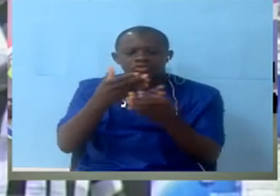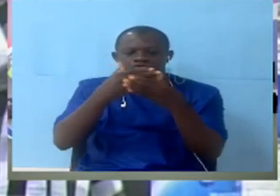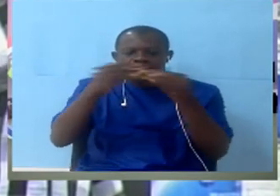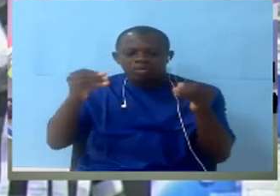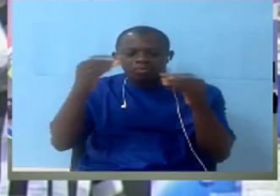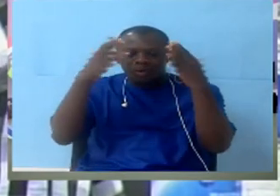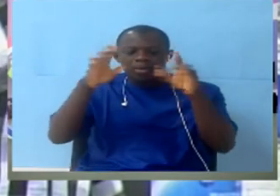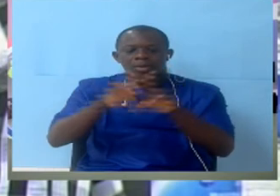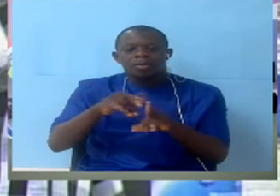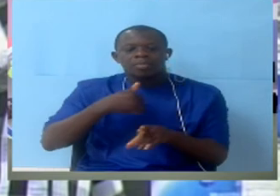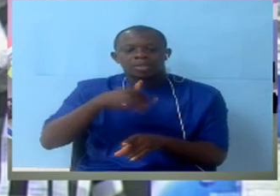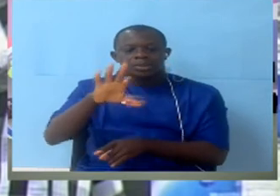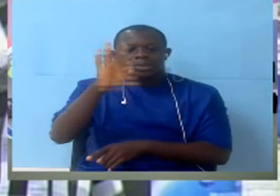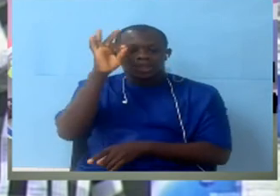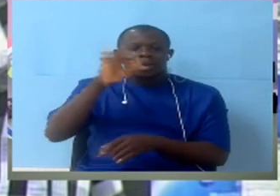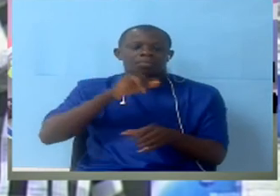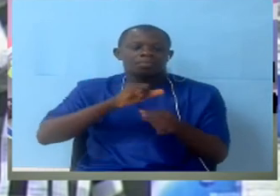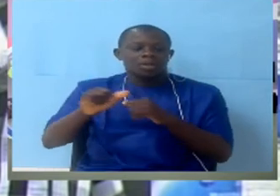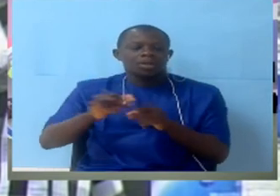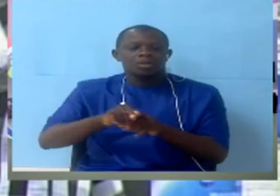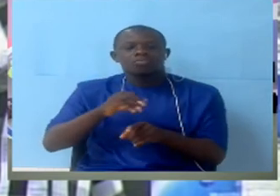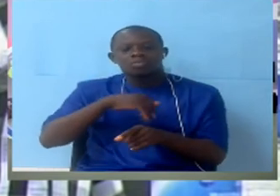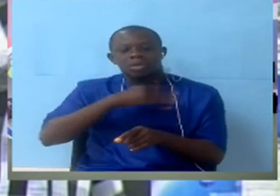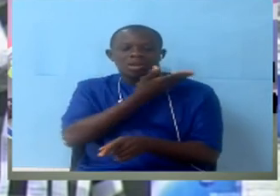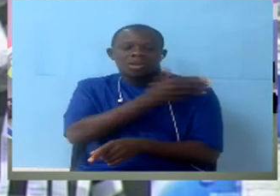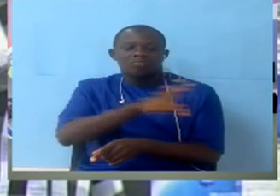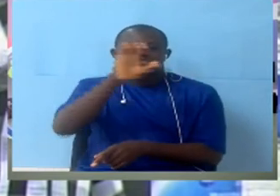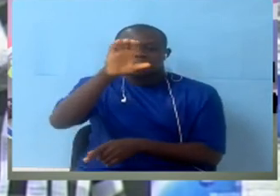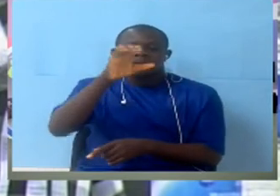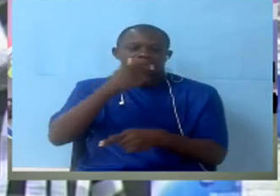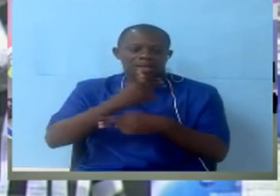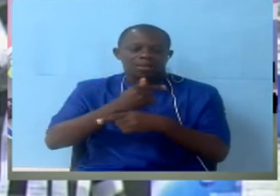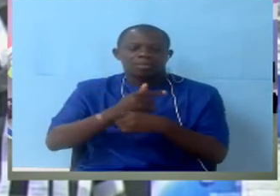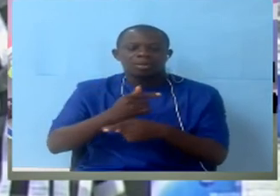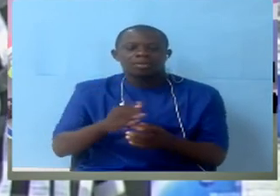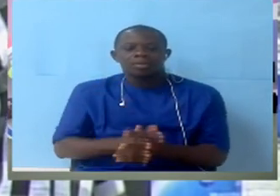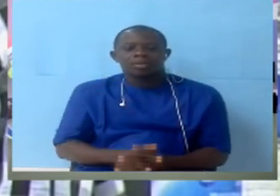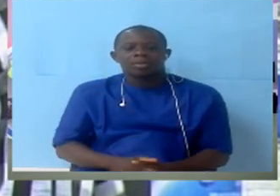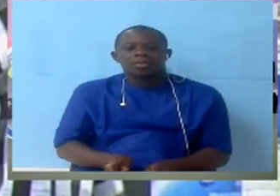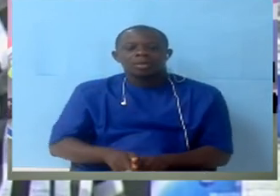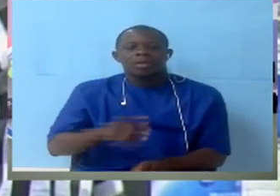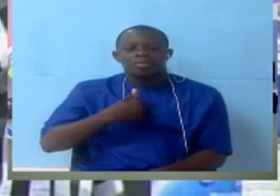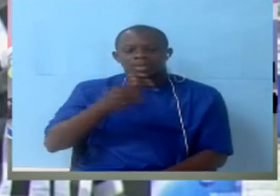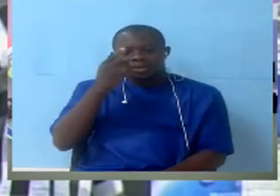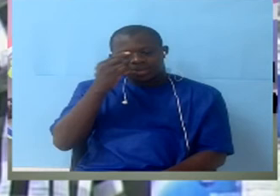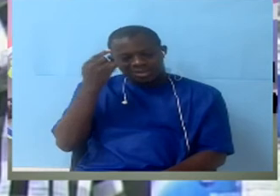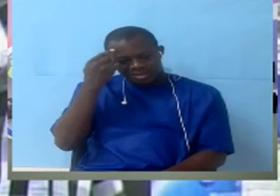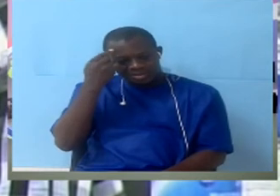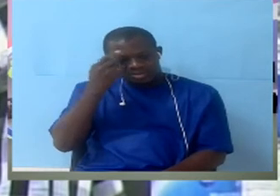So I decided by myself that let me leave the country. And I decided to go to Guinea-Bissau.